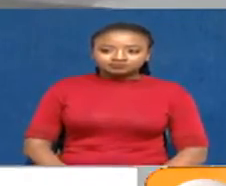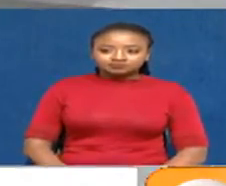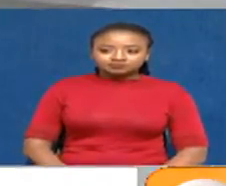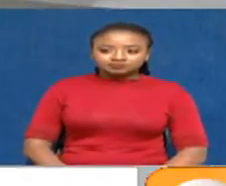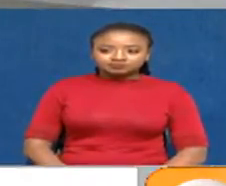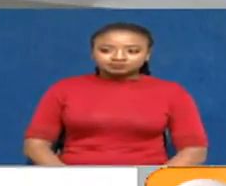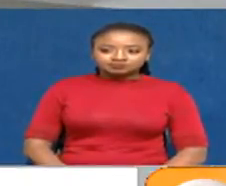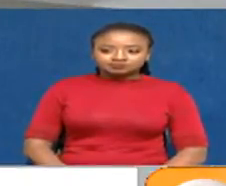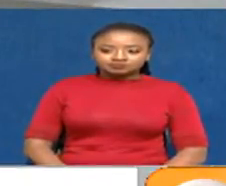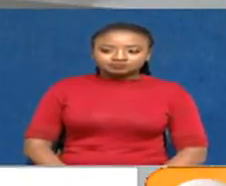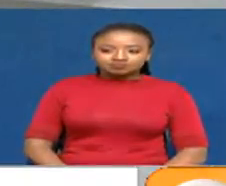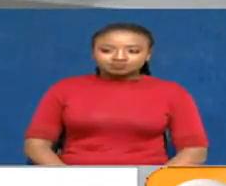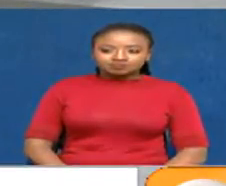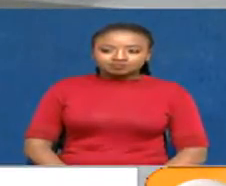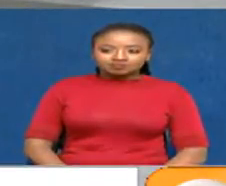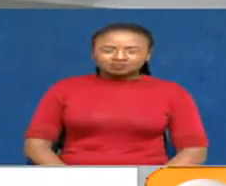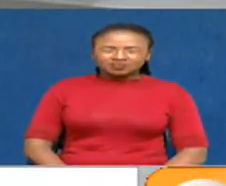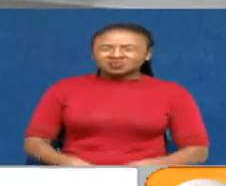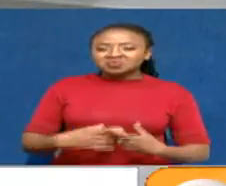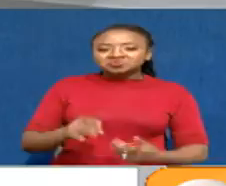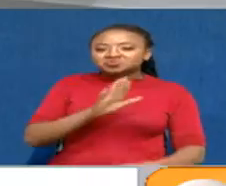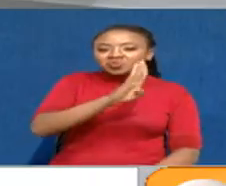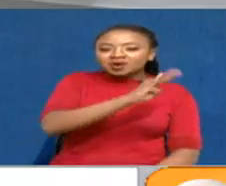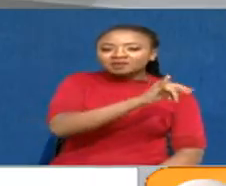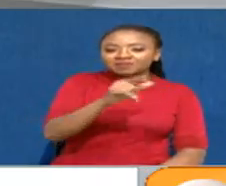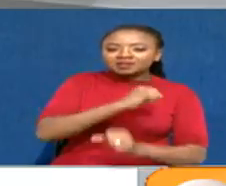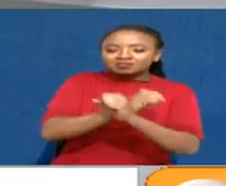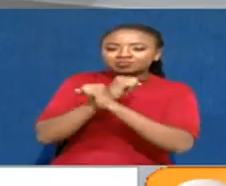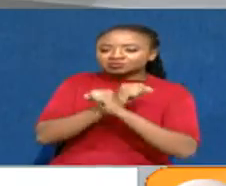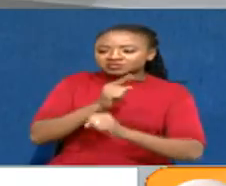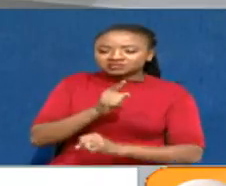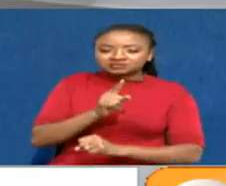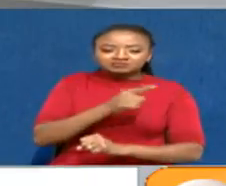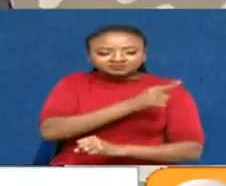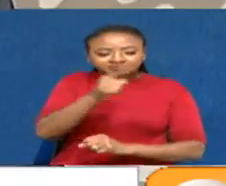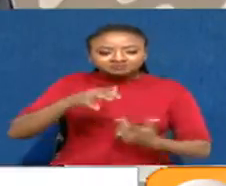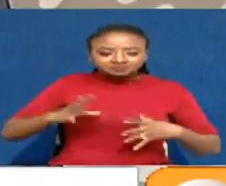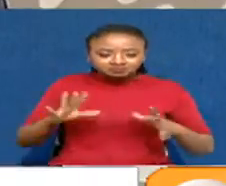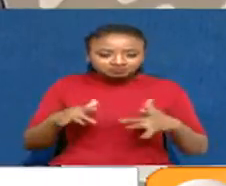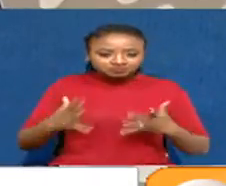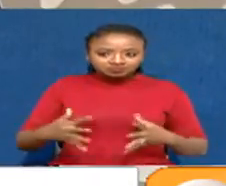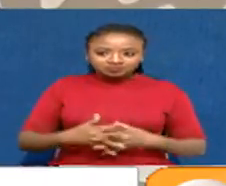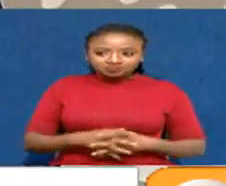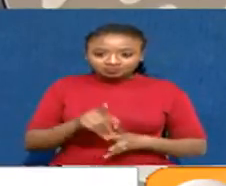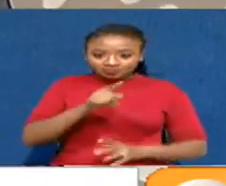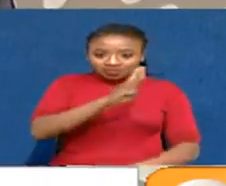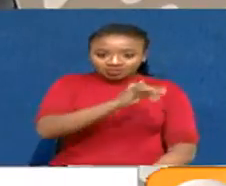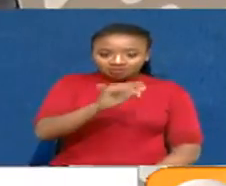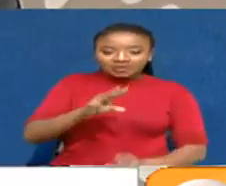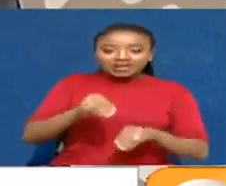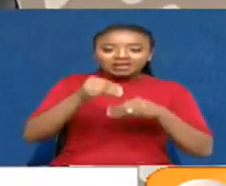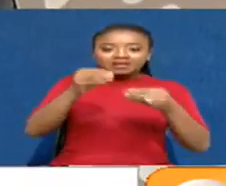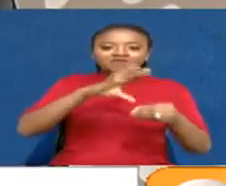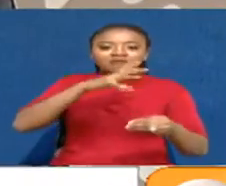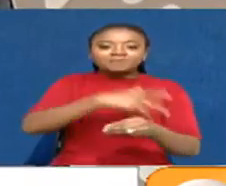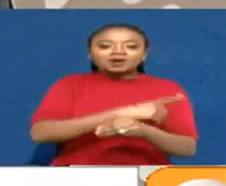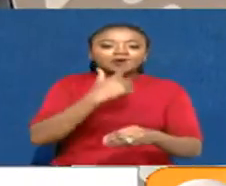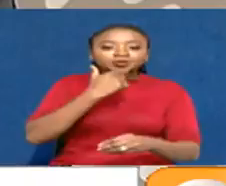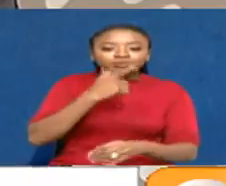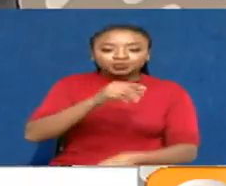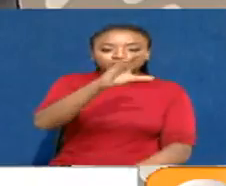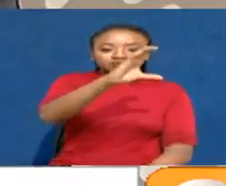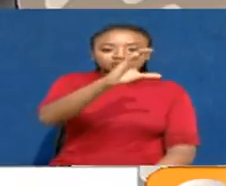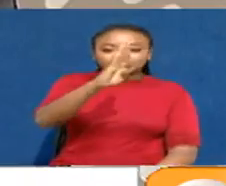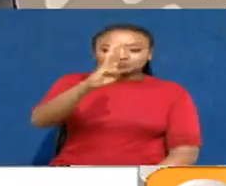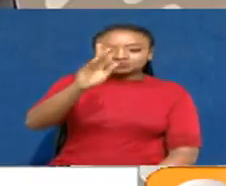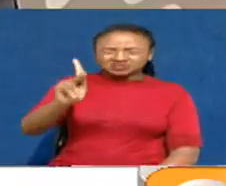What are the highlights of your bill? I mean, how is this going to protect the consumer? What the bill is trying to give powers to the central bank to